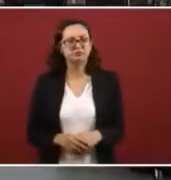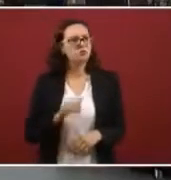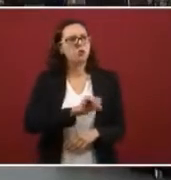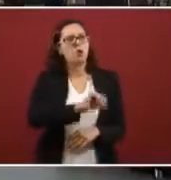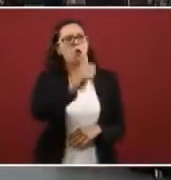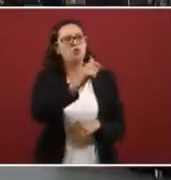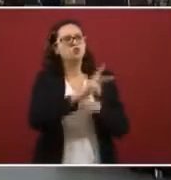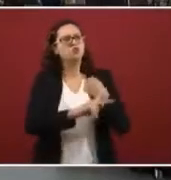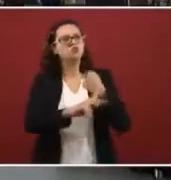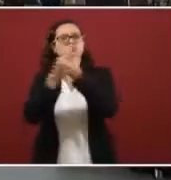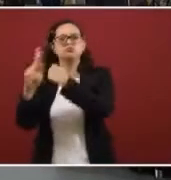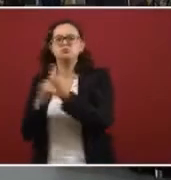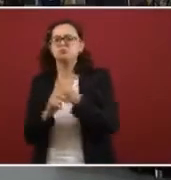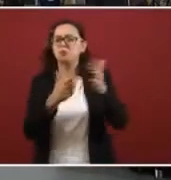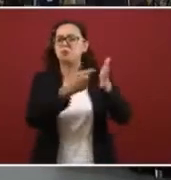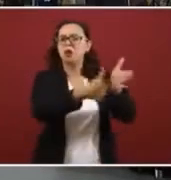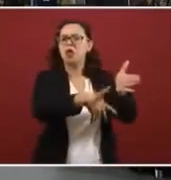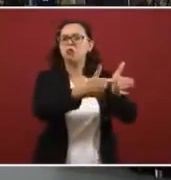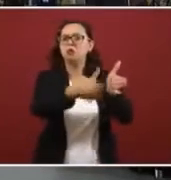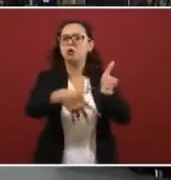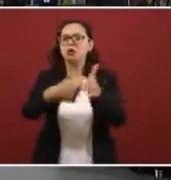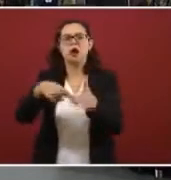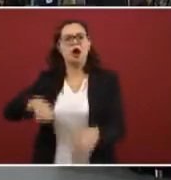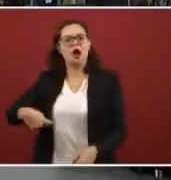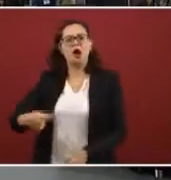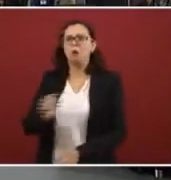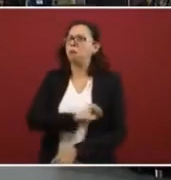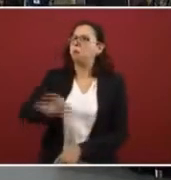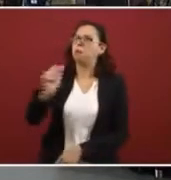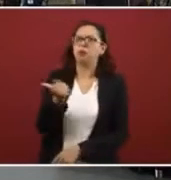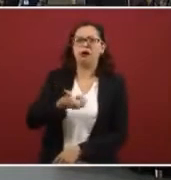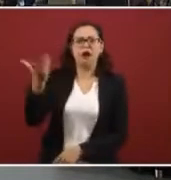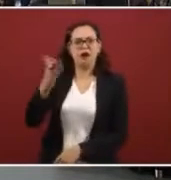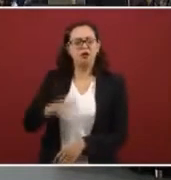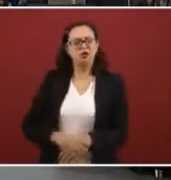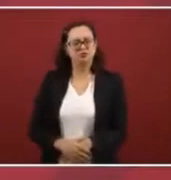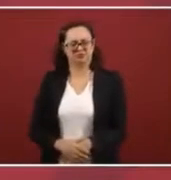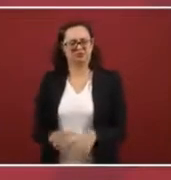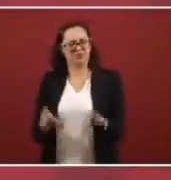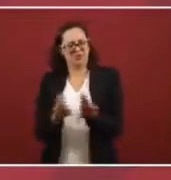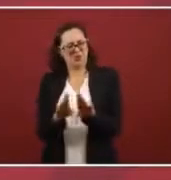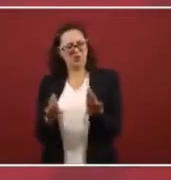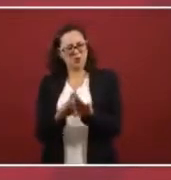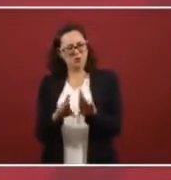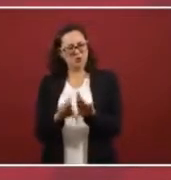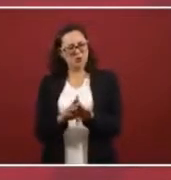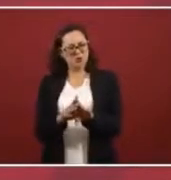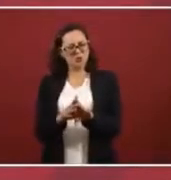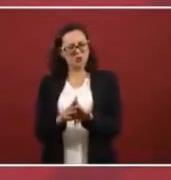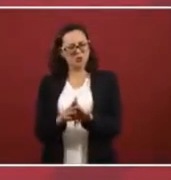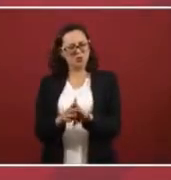than in other places. So what are they planning? Is that to say